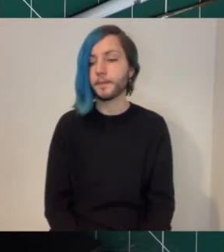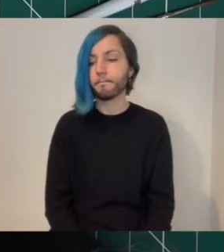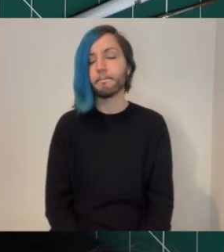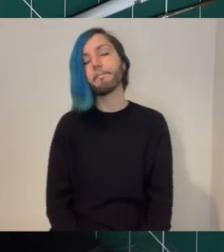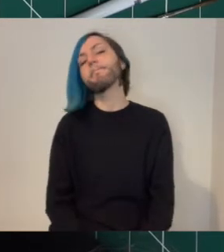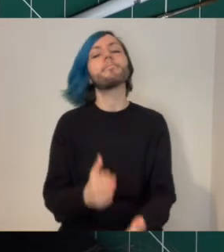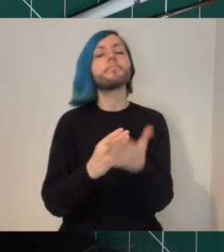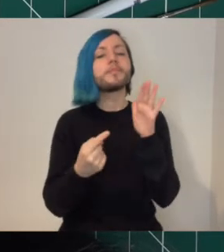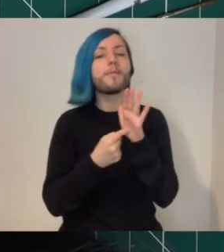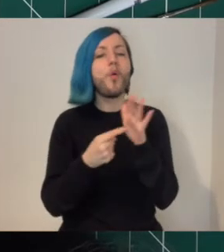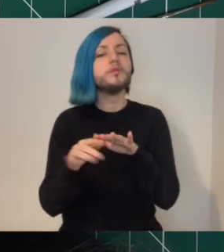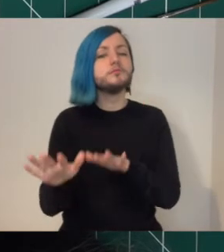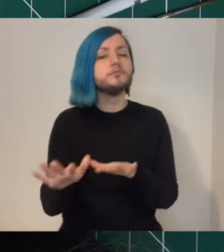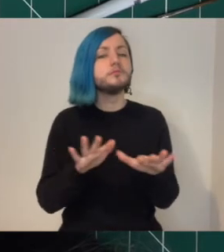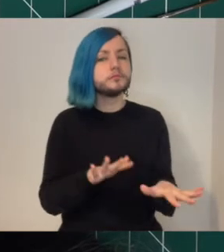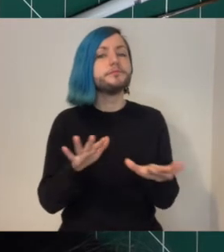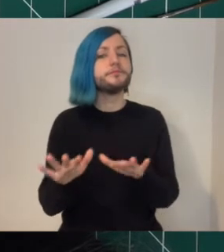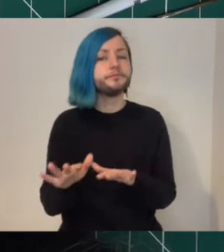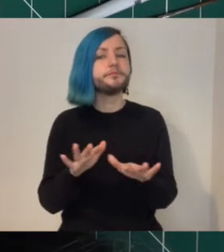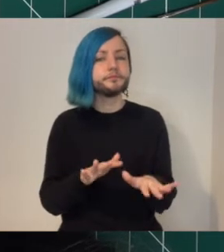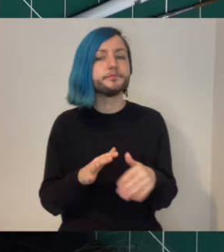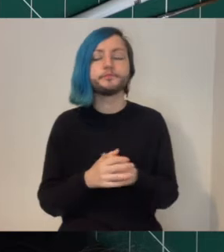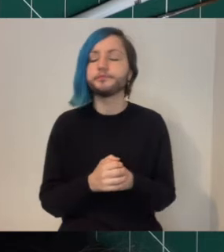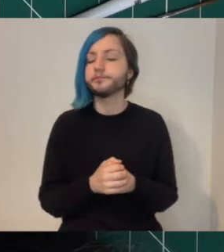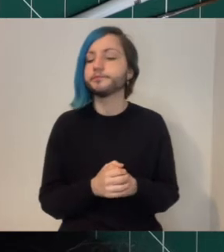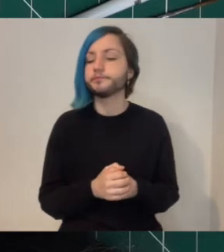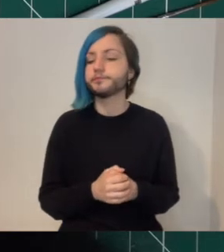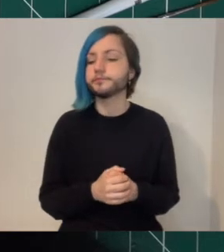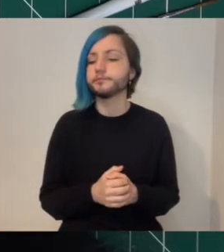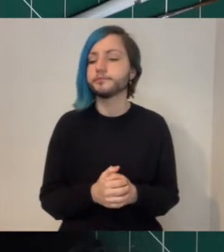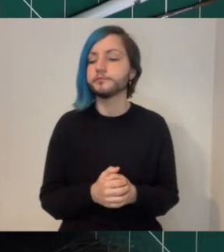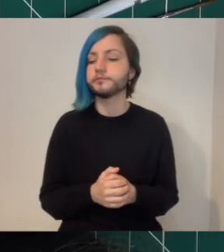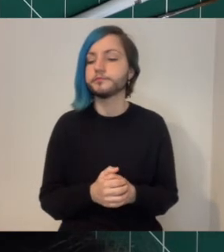It's important just to take your time with this and go nice and steady,